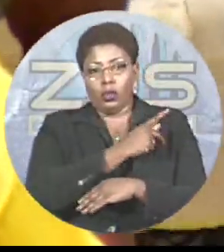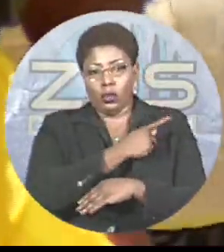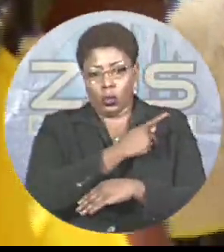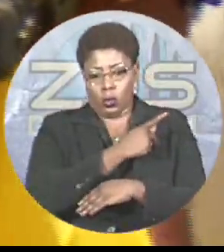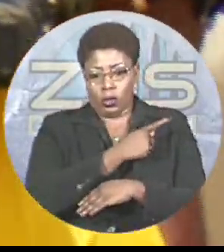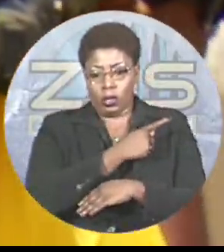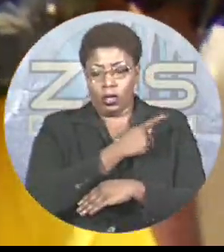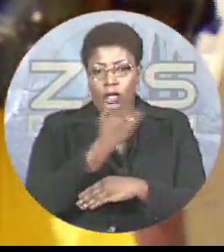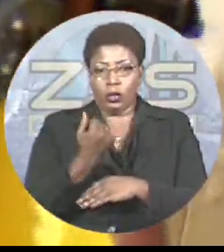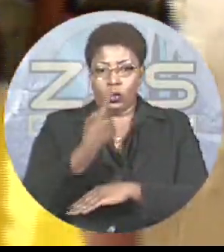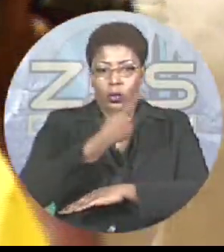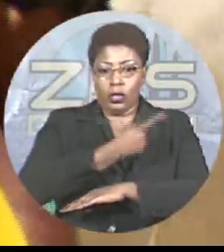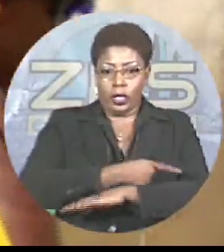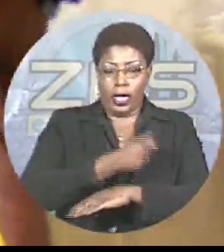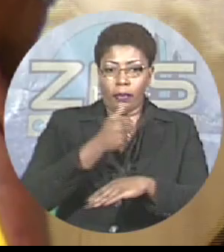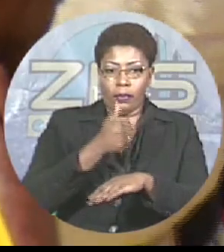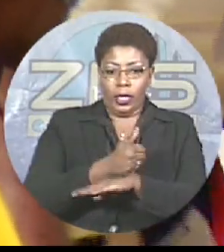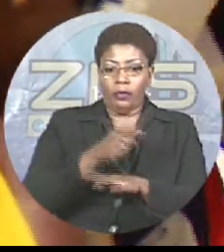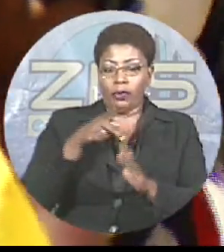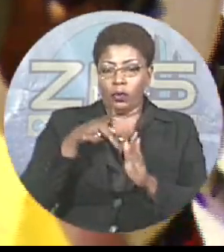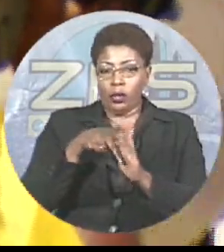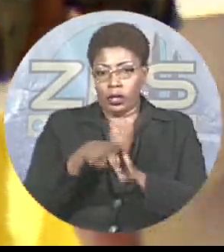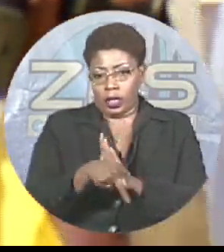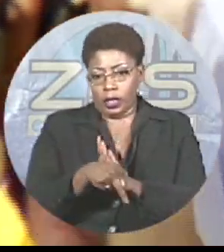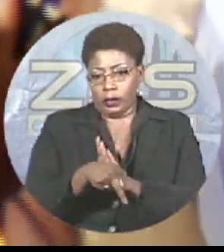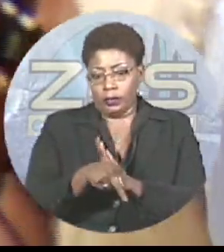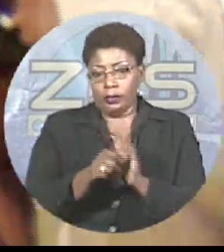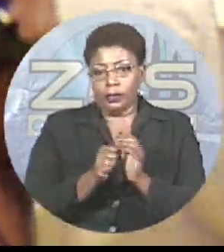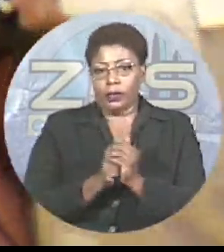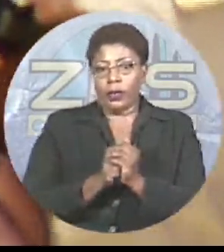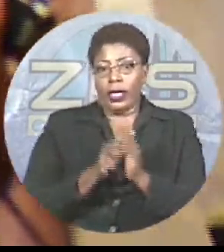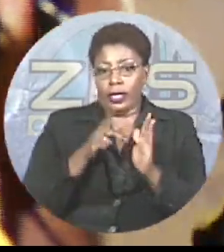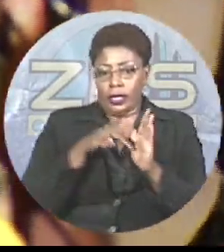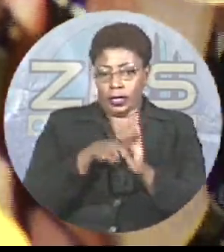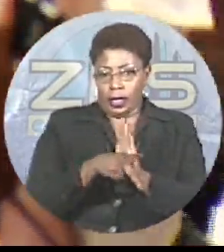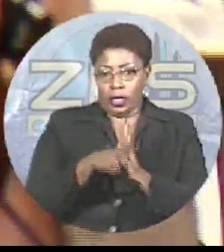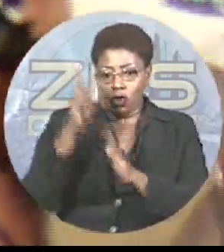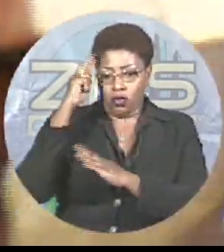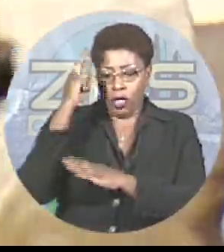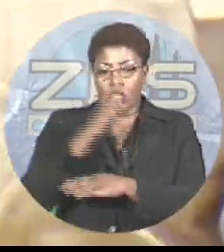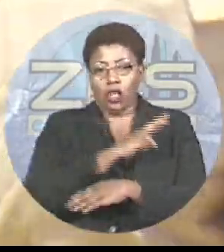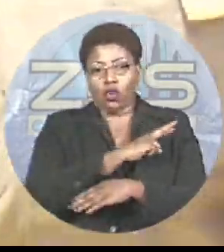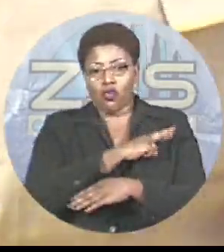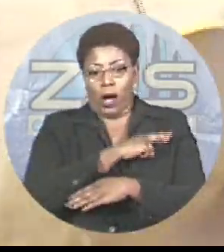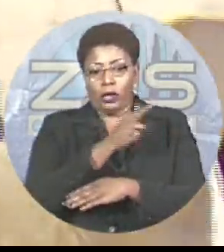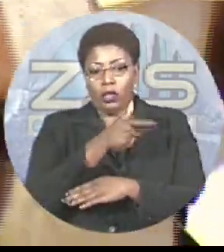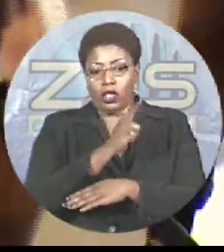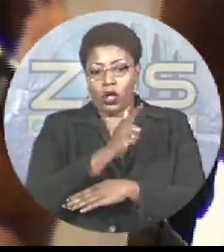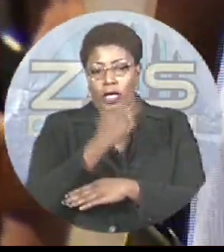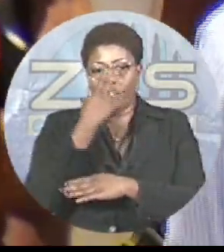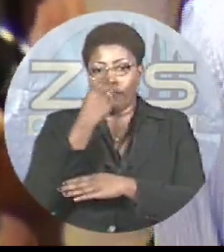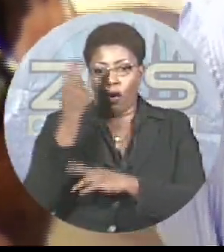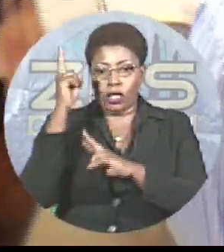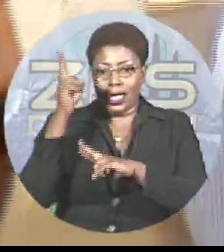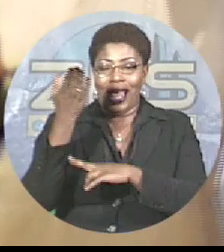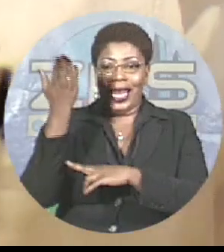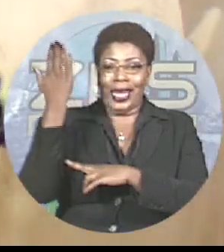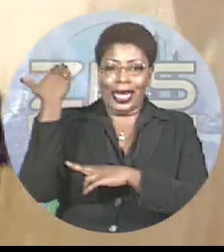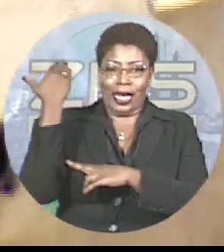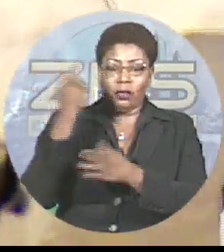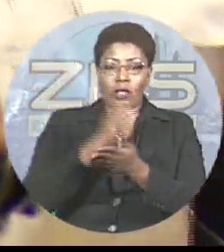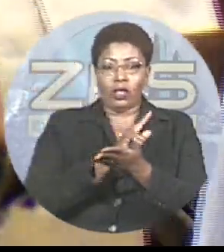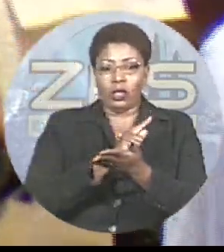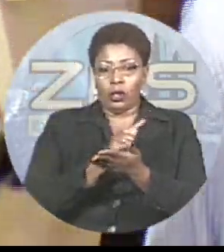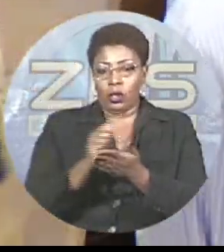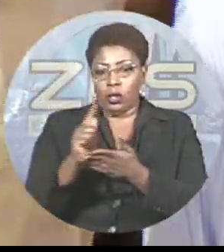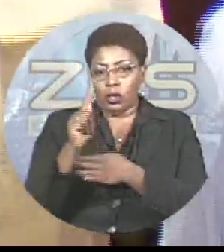before a magistrate today charged with manslaughter. He's accused of killing Raggio Wright, who was shot and killed in Fox Hill last Tuesday